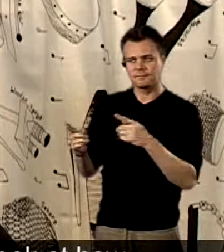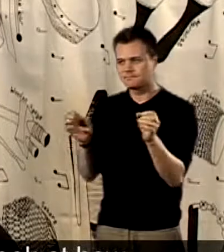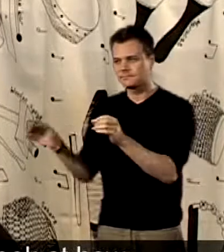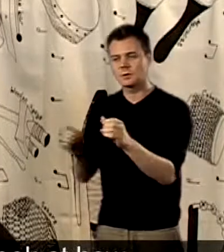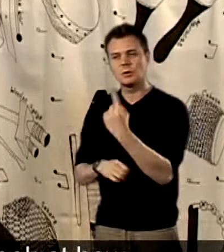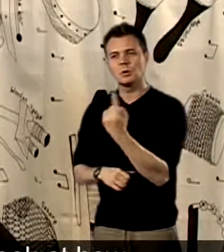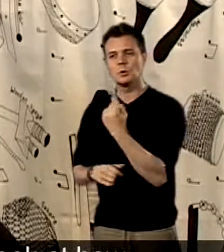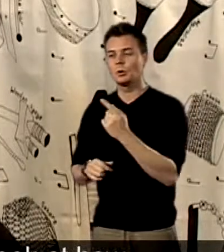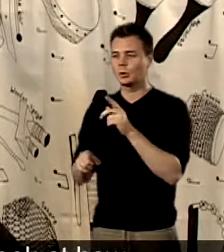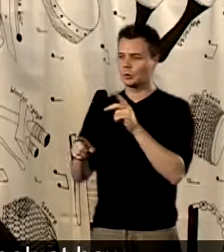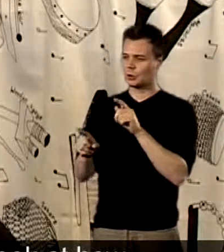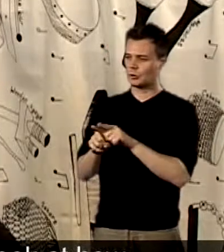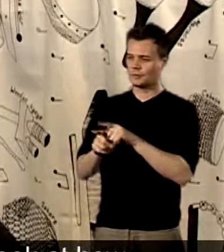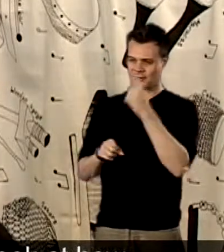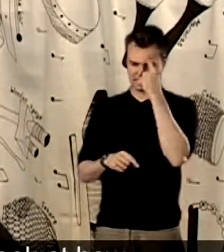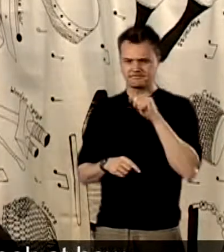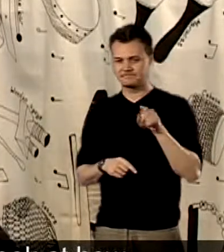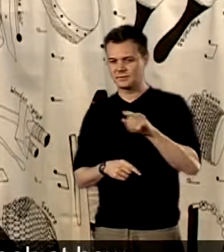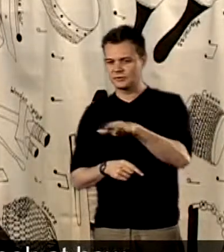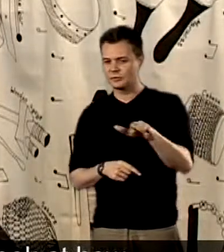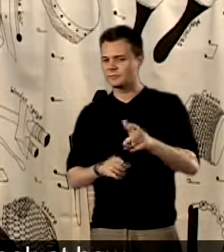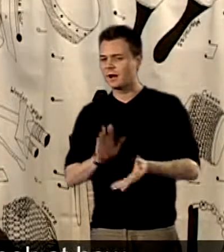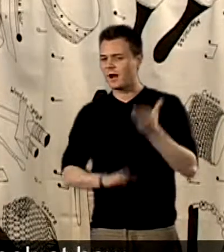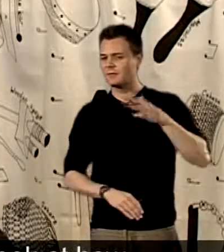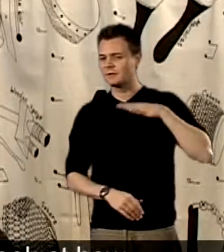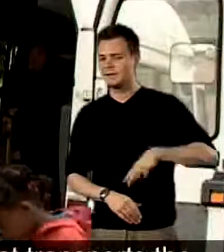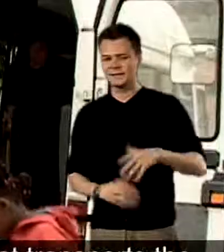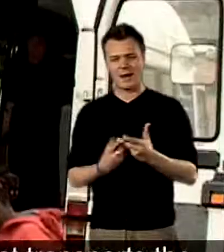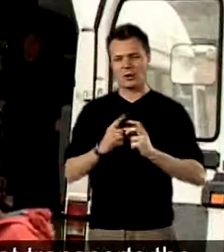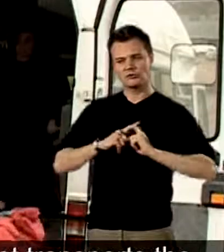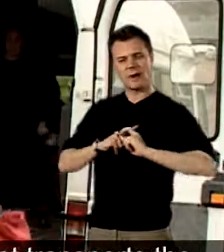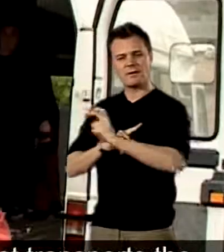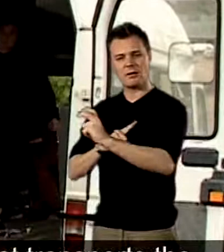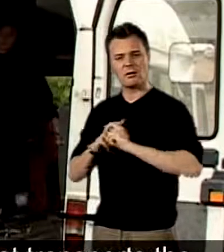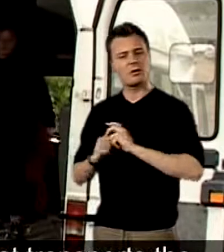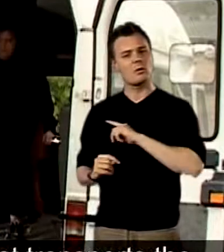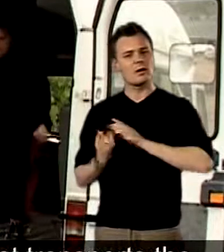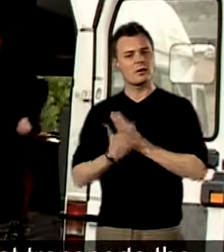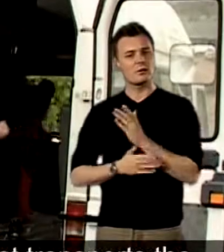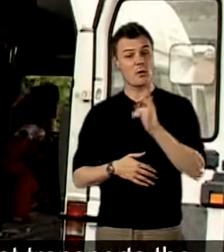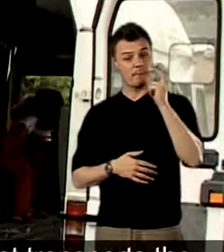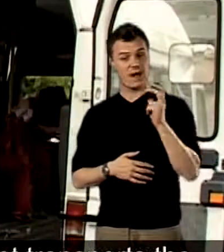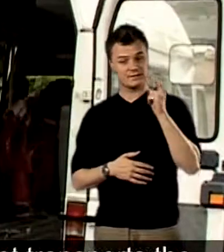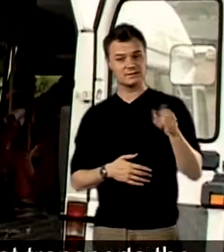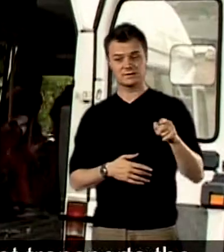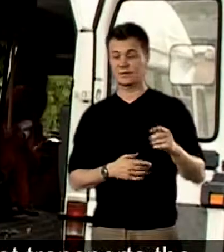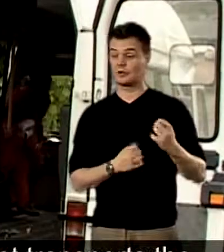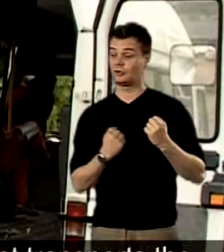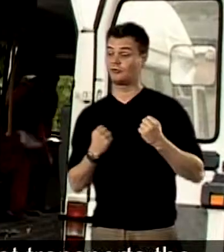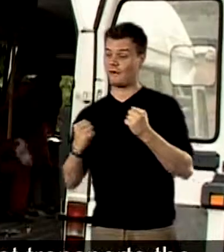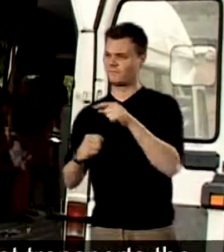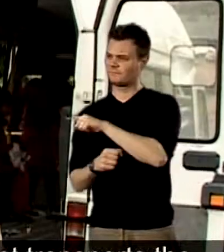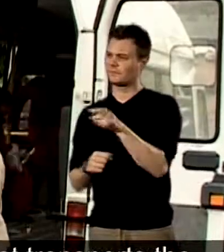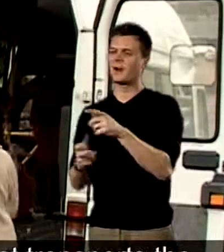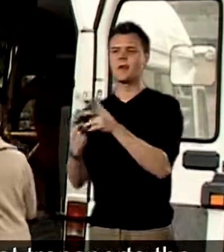We'd also look at how the children with high-level needs are going to get there, because the bus that transports the rest of the group